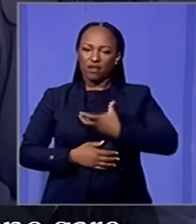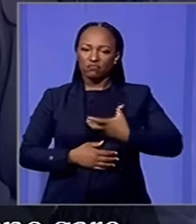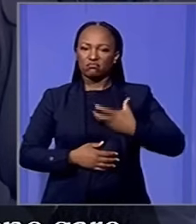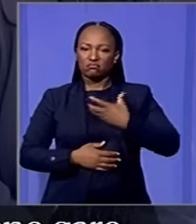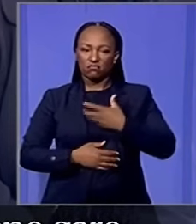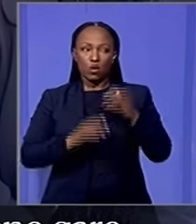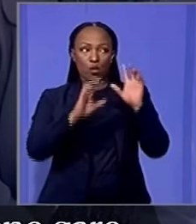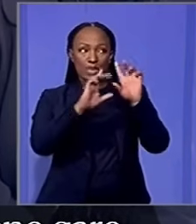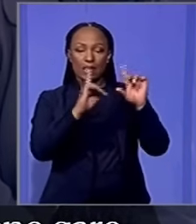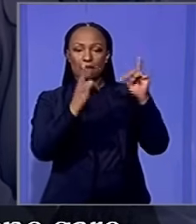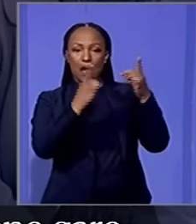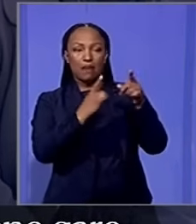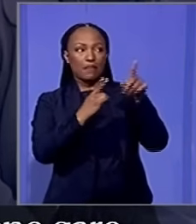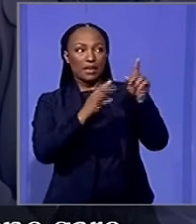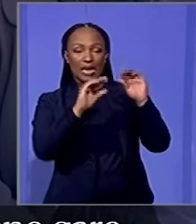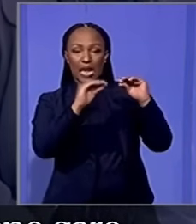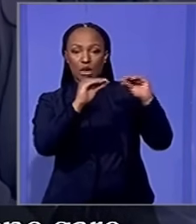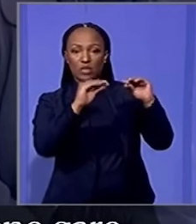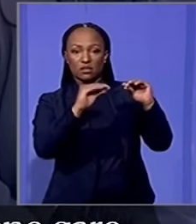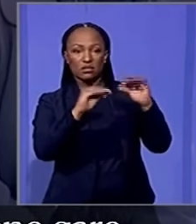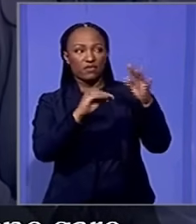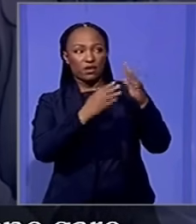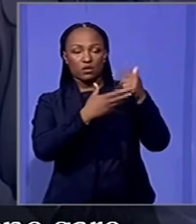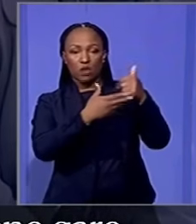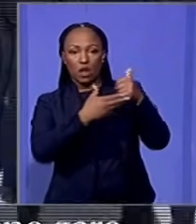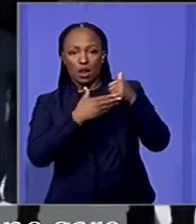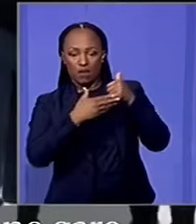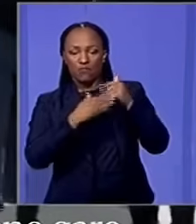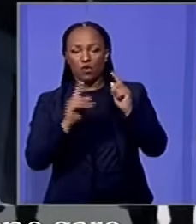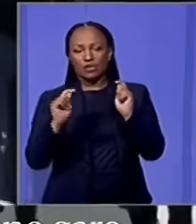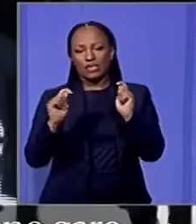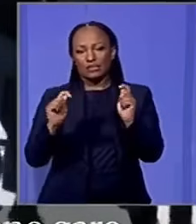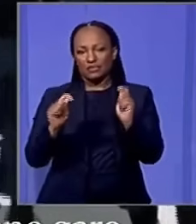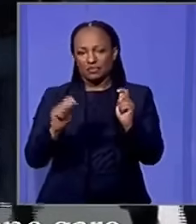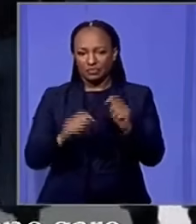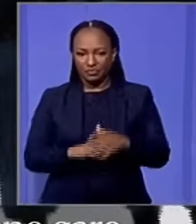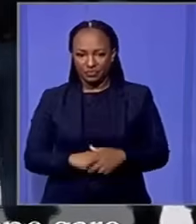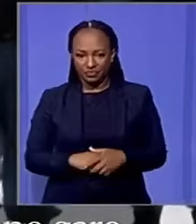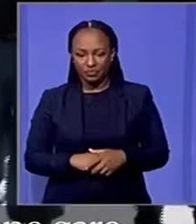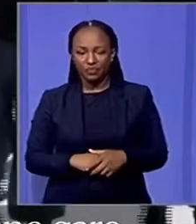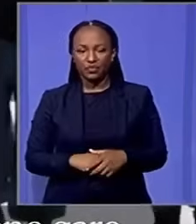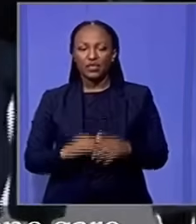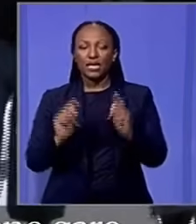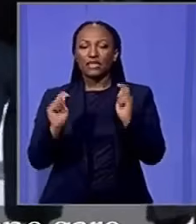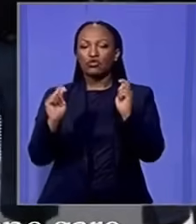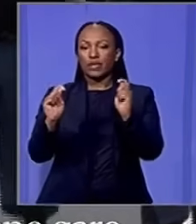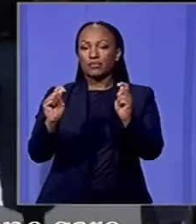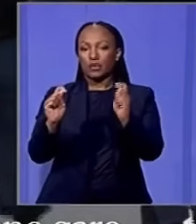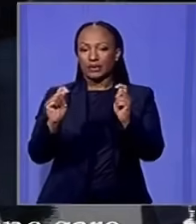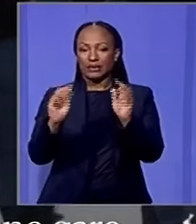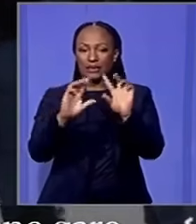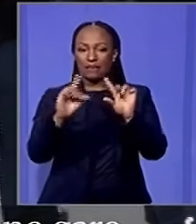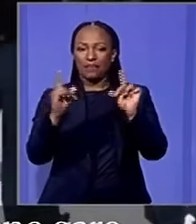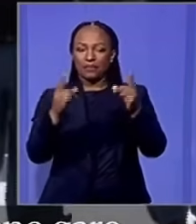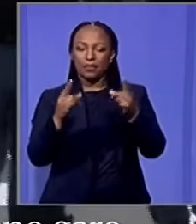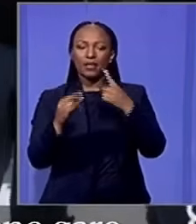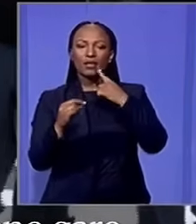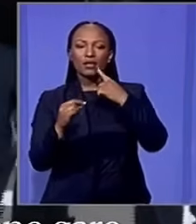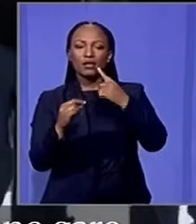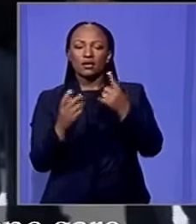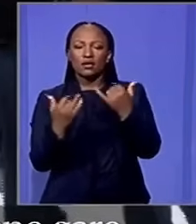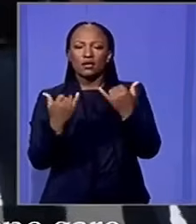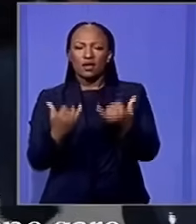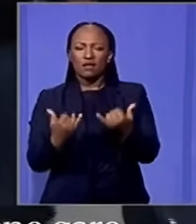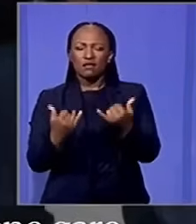ba department ba education le ba department ya transport. Kgoro ya dinamelwa e reng dinyakišo tša bona tša gabjalong di hlatla gore go pudufala